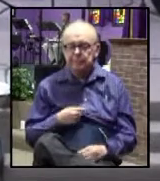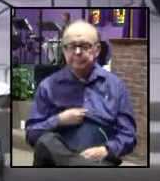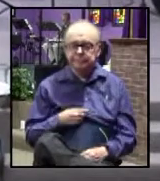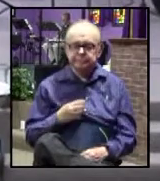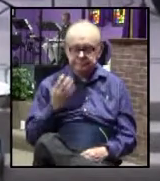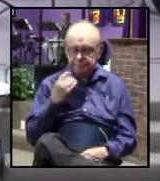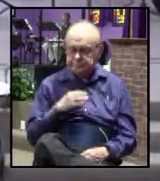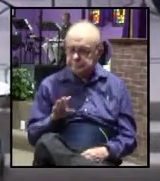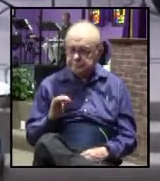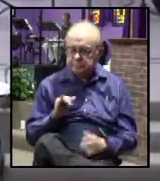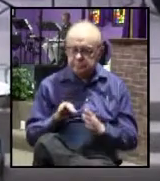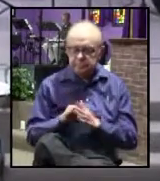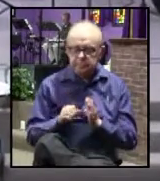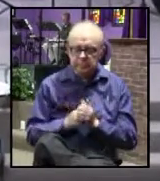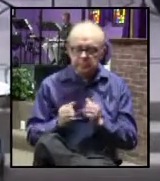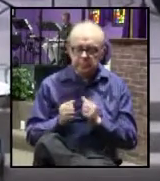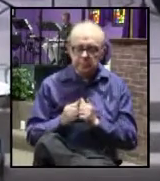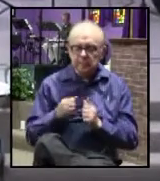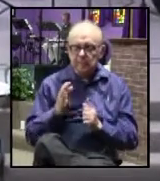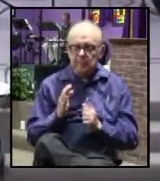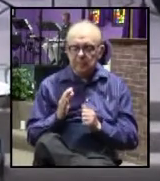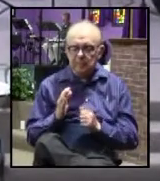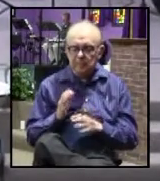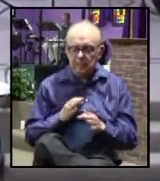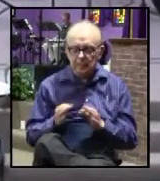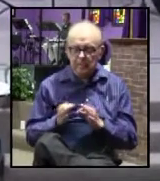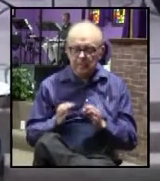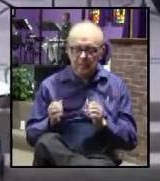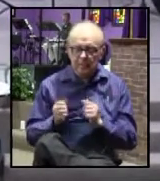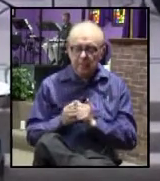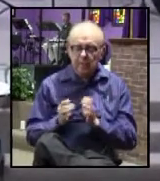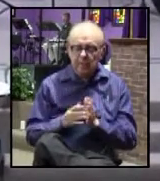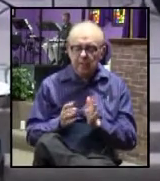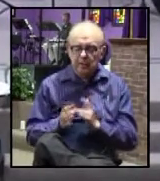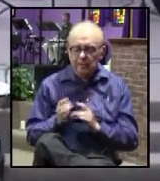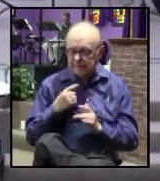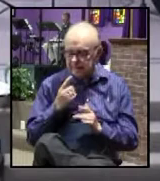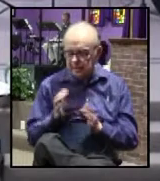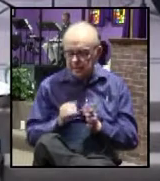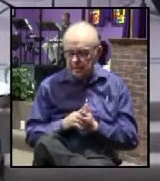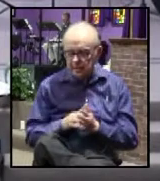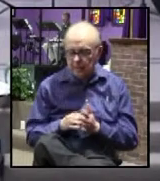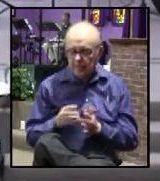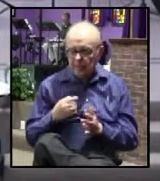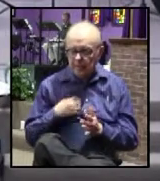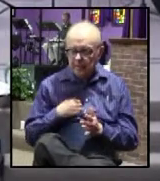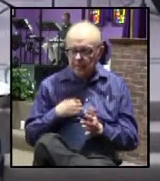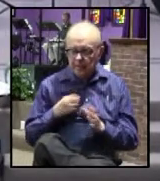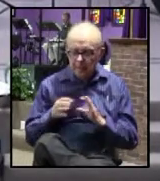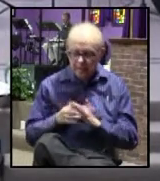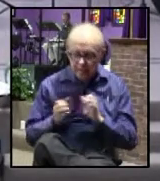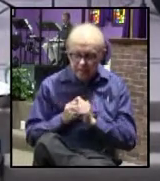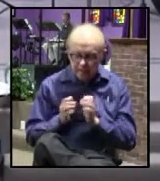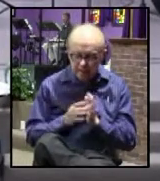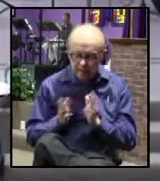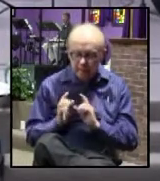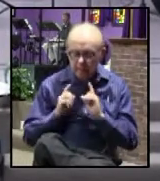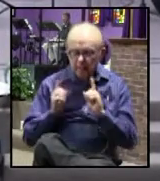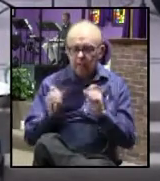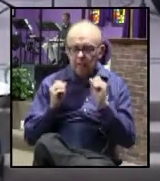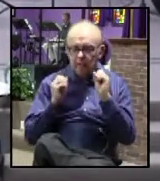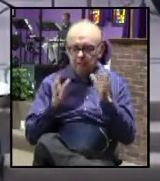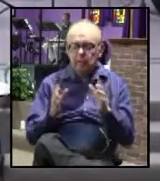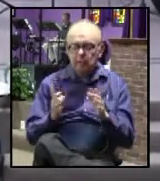Because if our identity is truly in God, truly defined by Jesus, the way Jesus was saying, I am rooted in Him, I know that I'm going to the